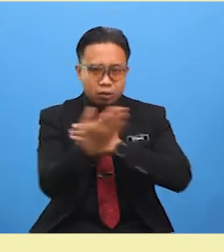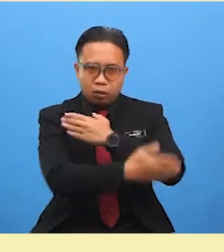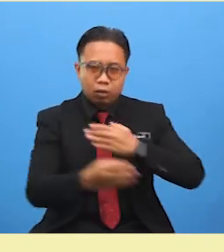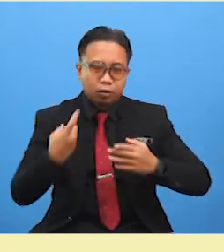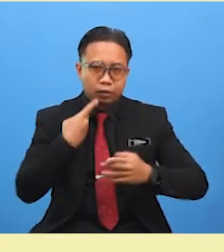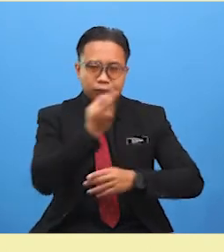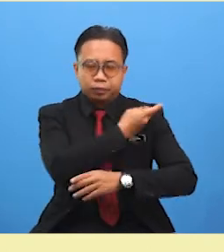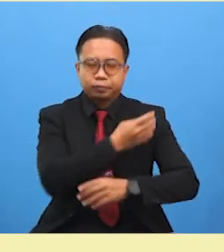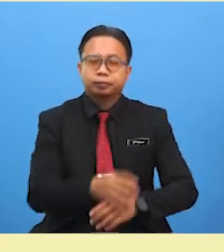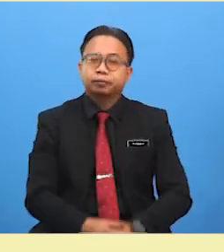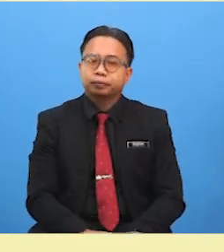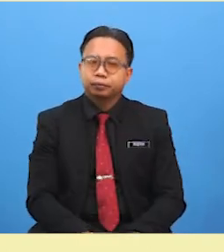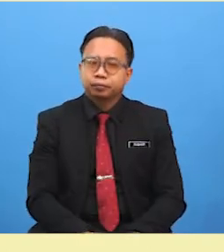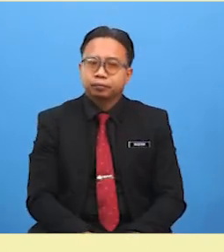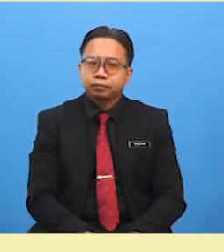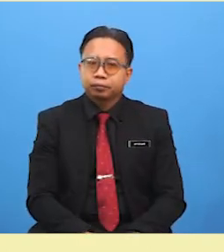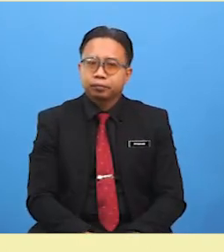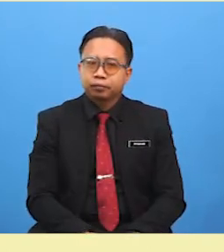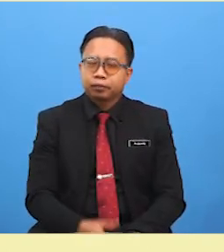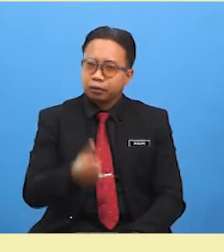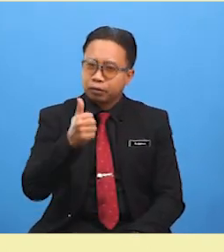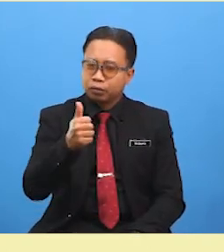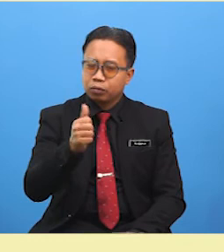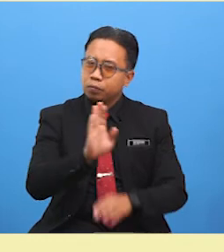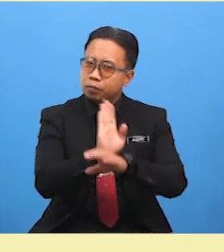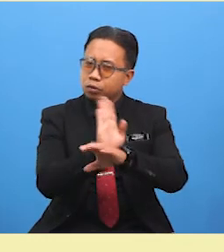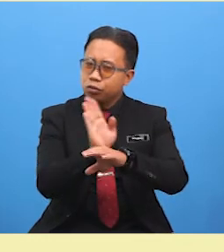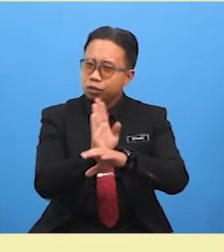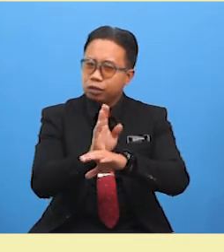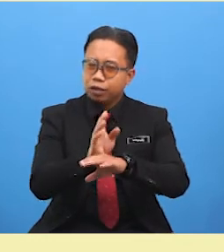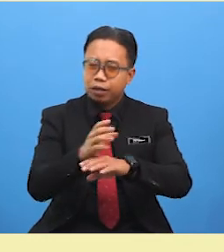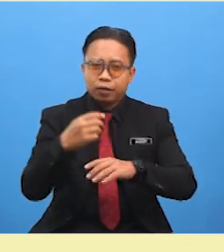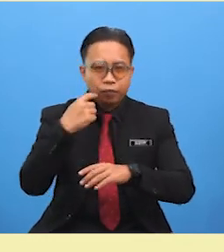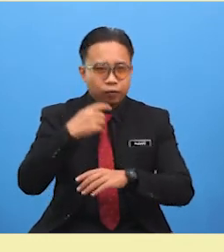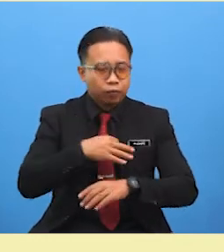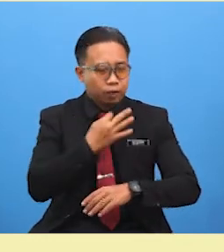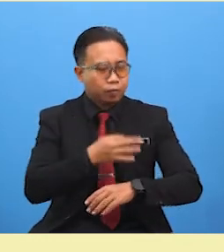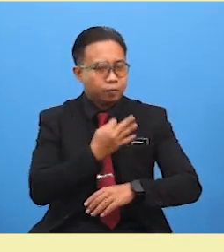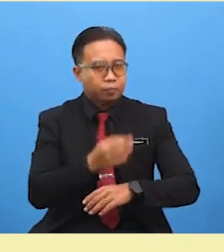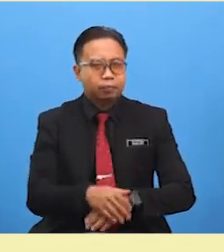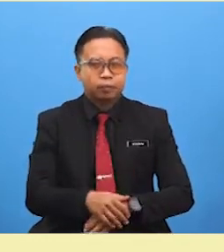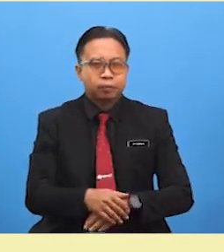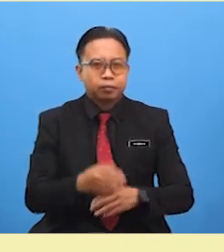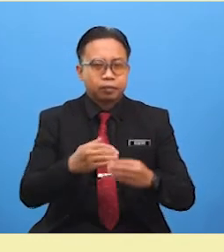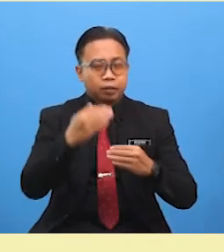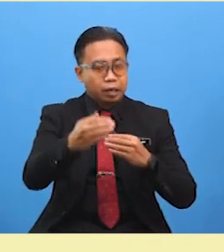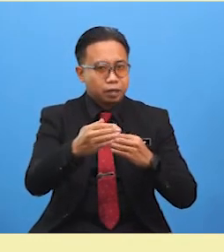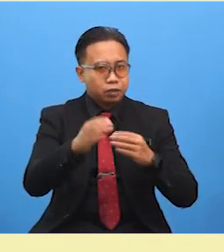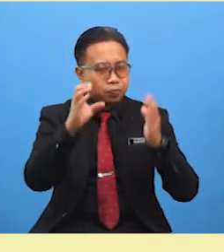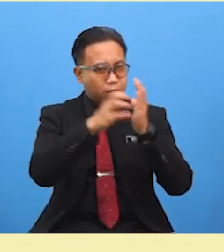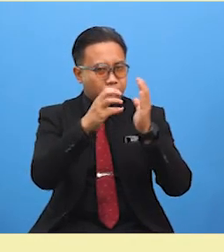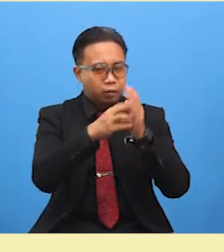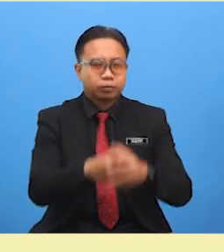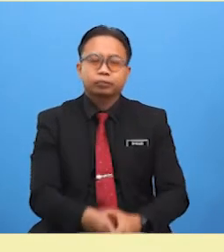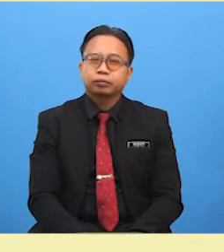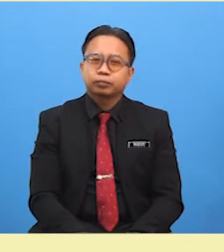in Bangkok City, where the nightlife is super busy and fun. So, let's continue with the next